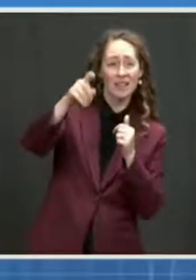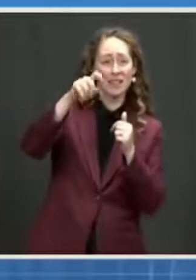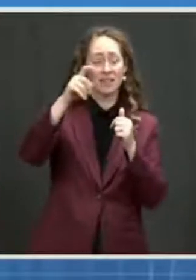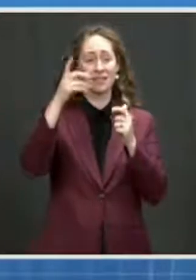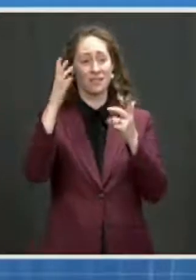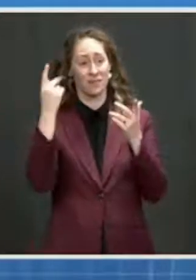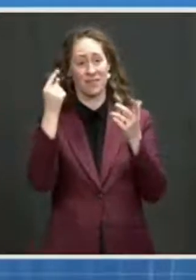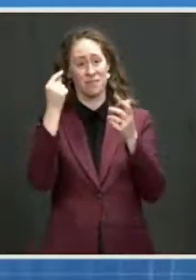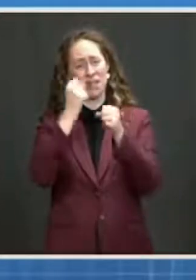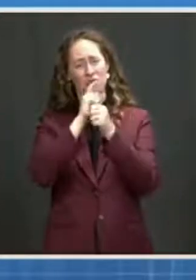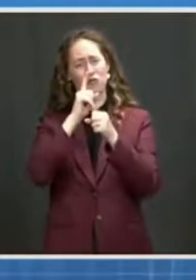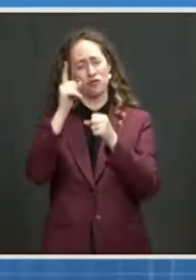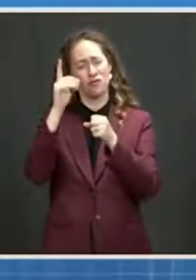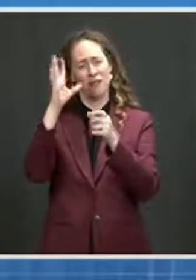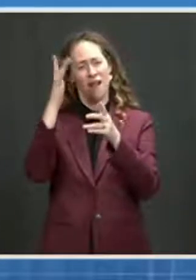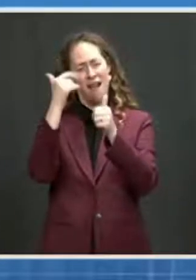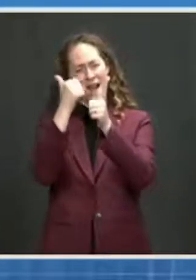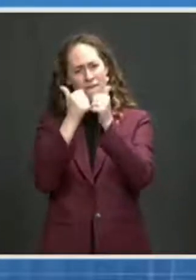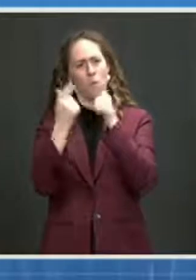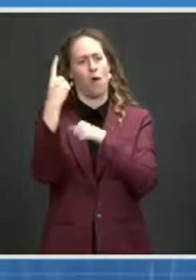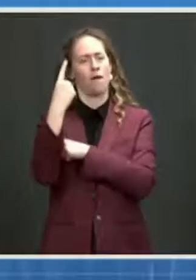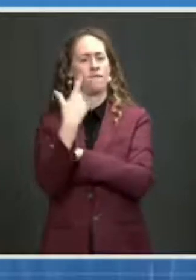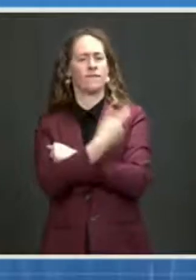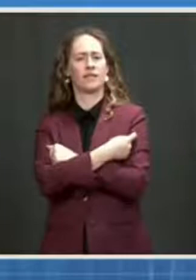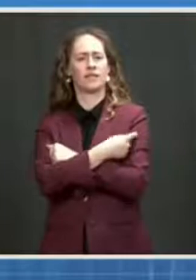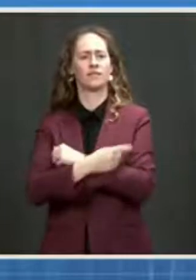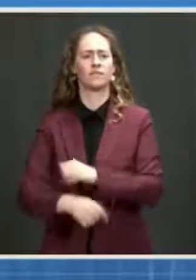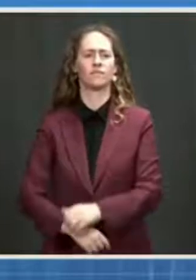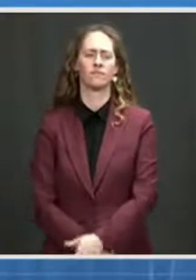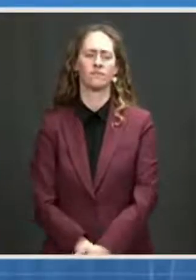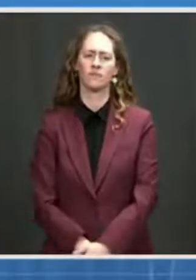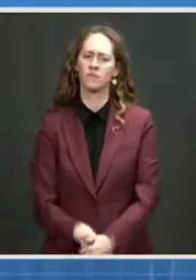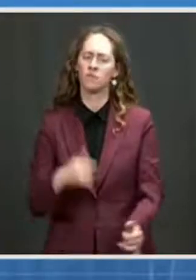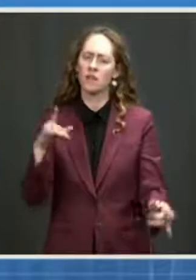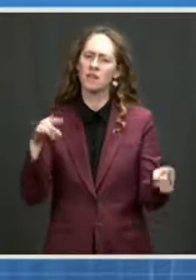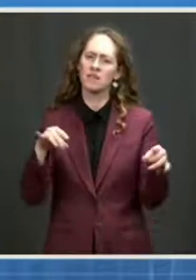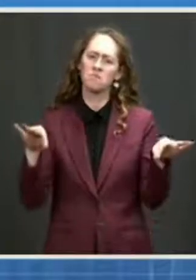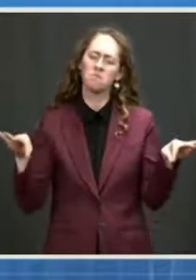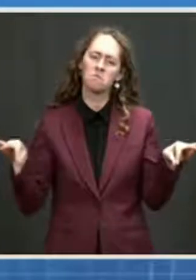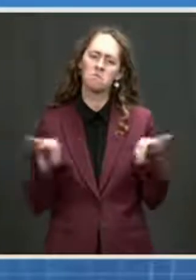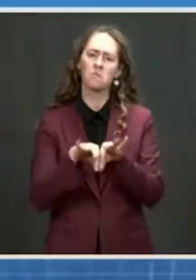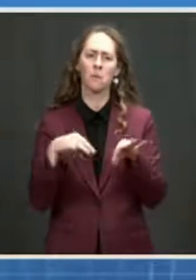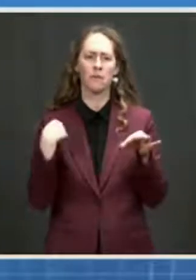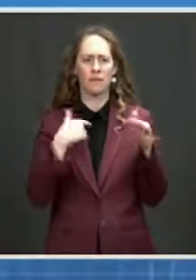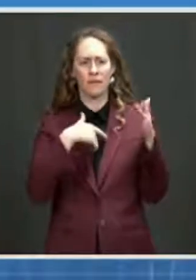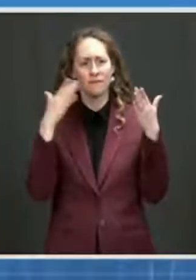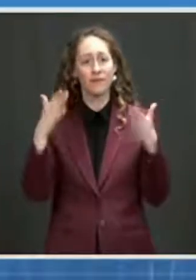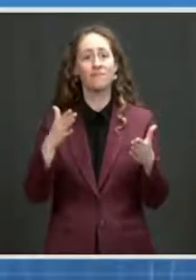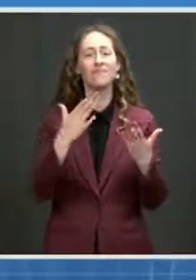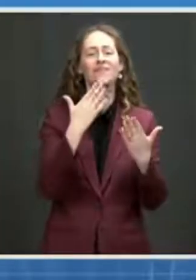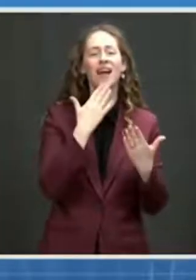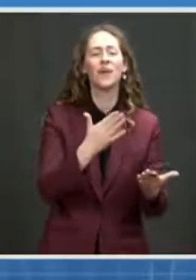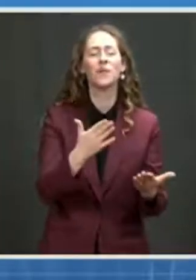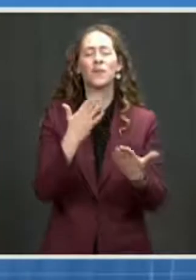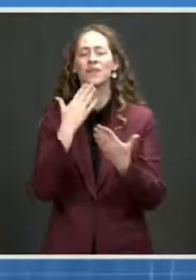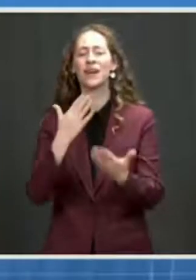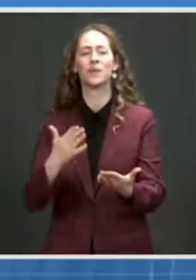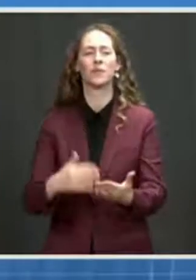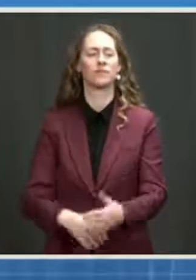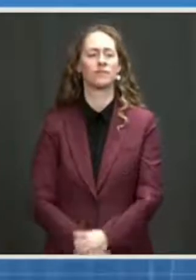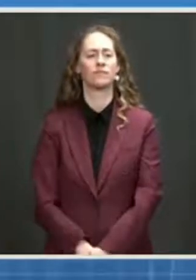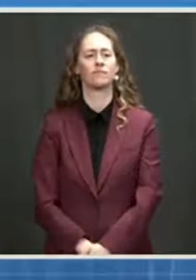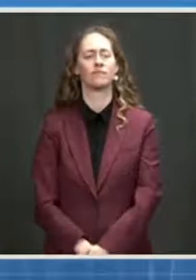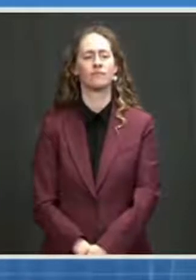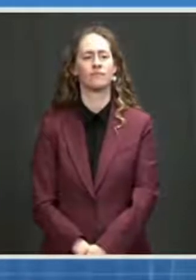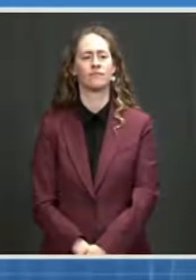to be vaccinated, because it is so important and it is such an important focus. Well, thank you again for the question,